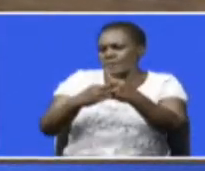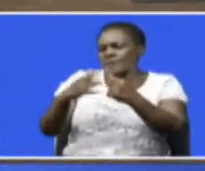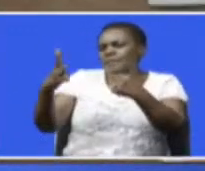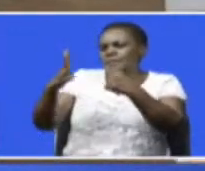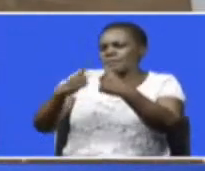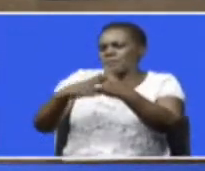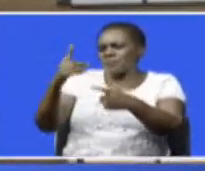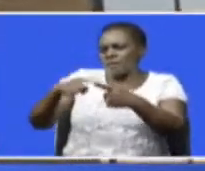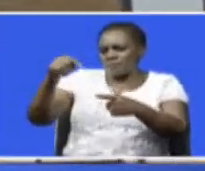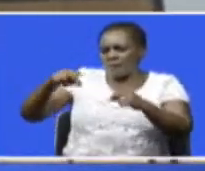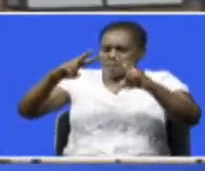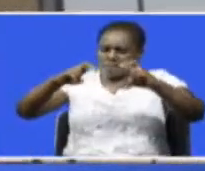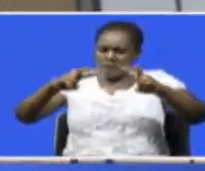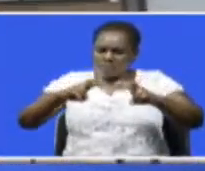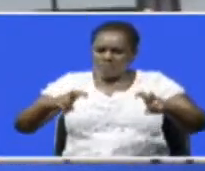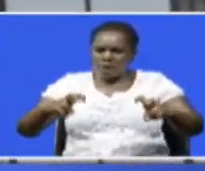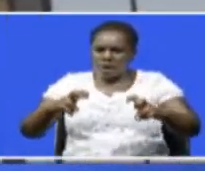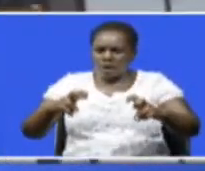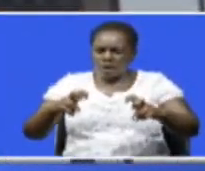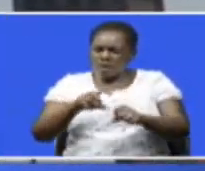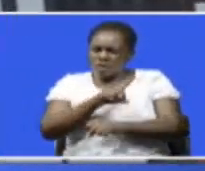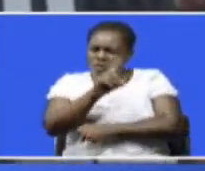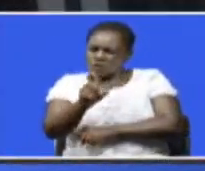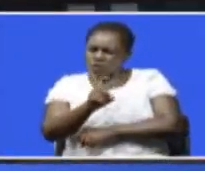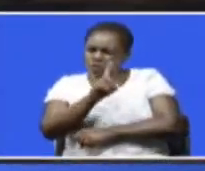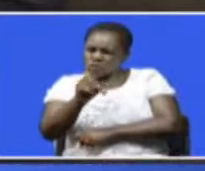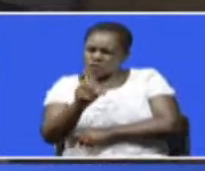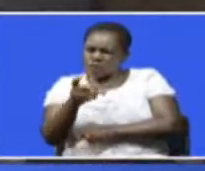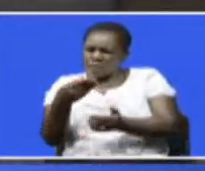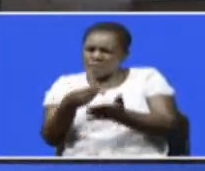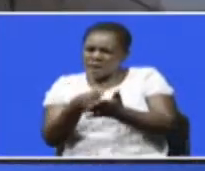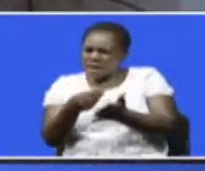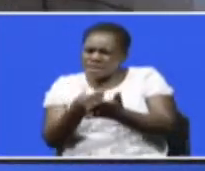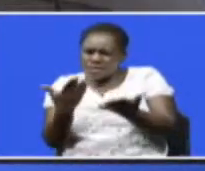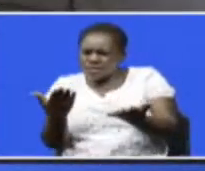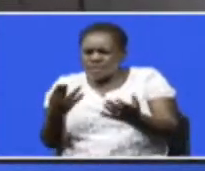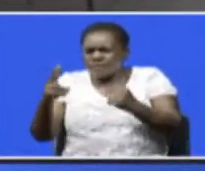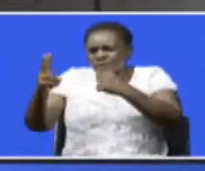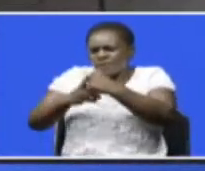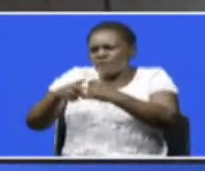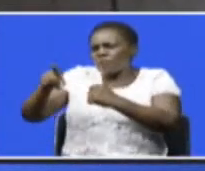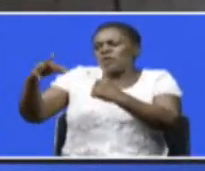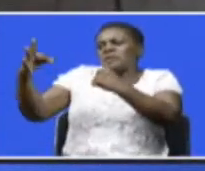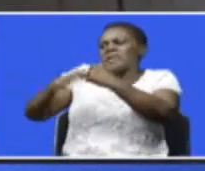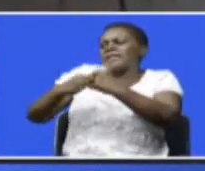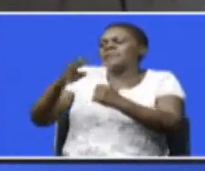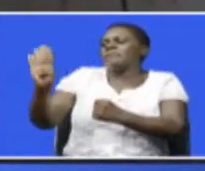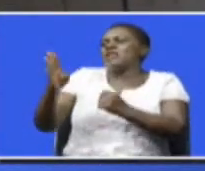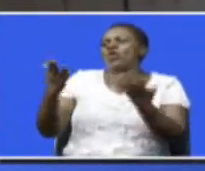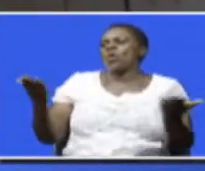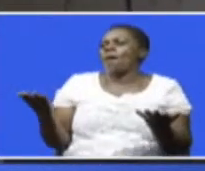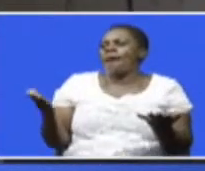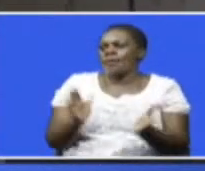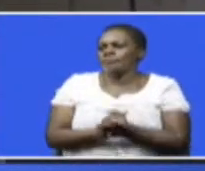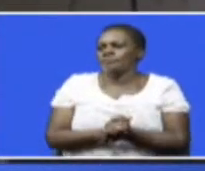The investigation poked holes into the whereabouts of some 7.8 billion